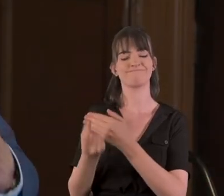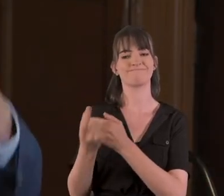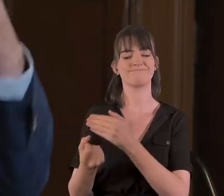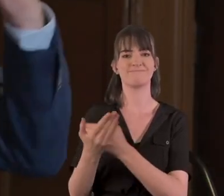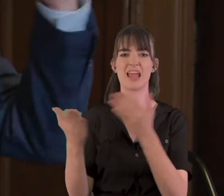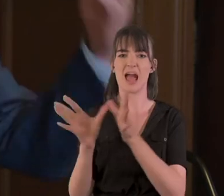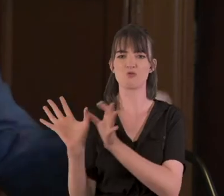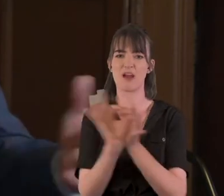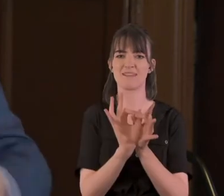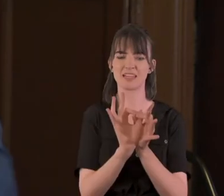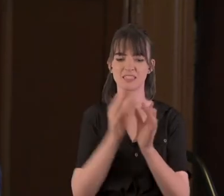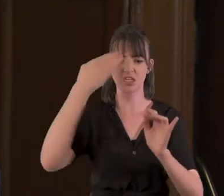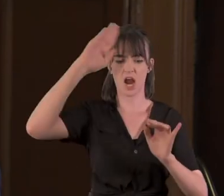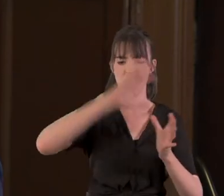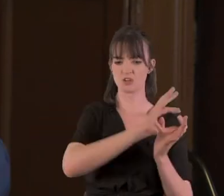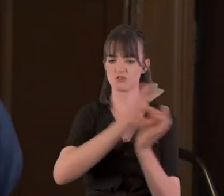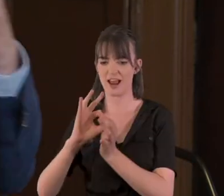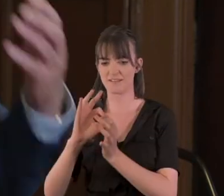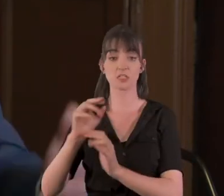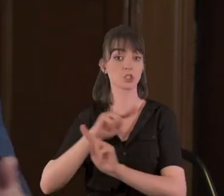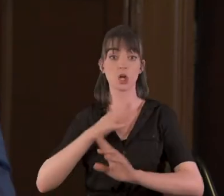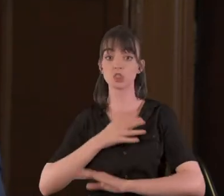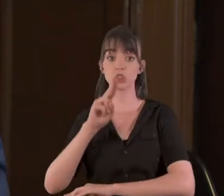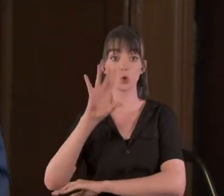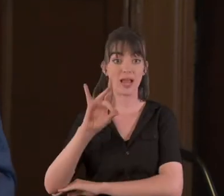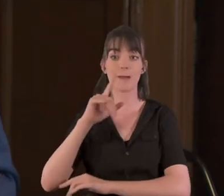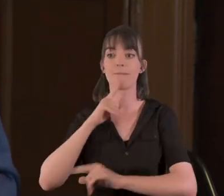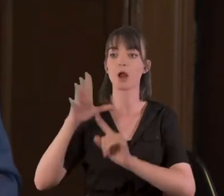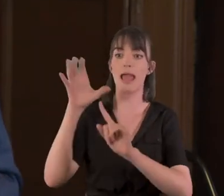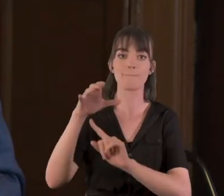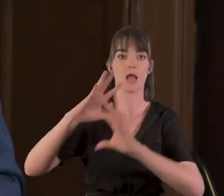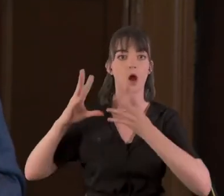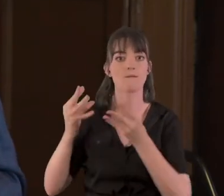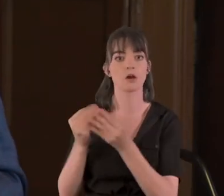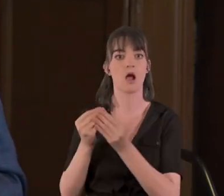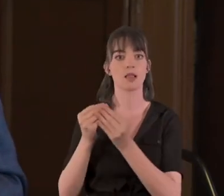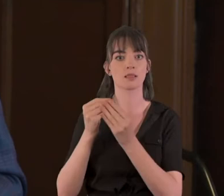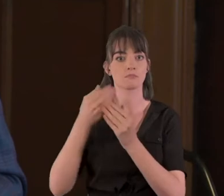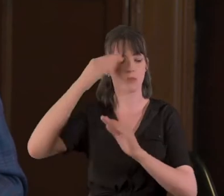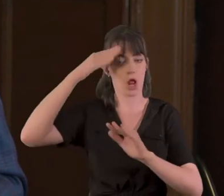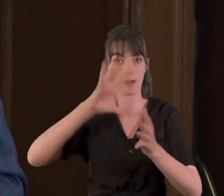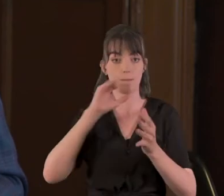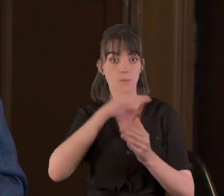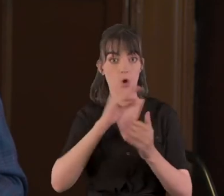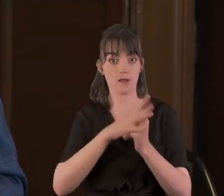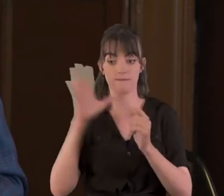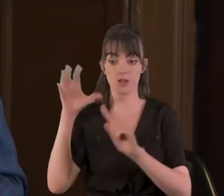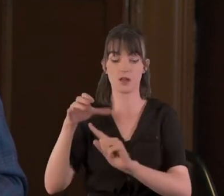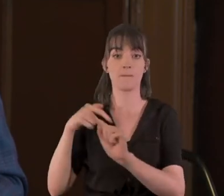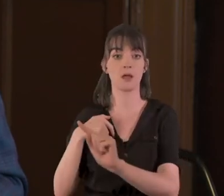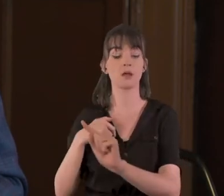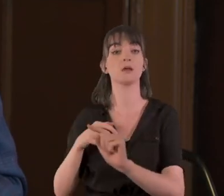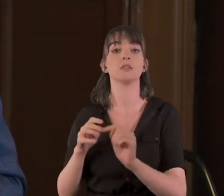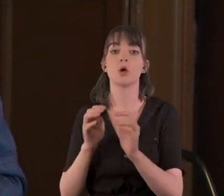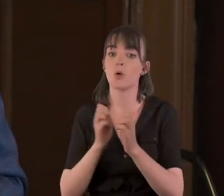of Ireland to the empire, not just to the United Kingdom, but to the empire. Well, you know, everywhere in the empire,